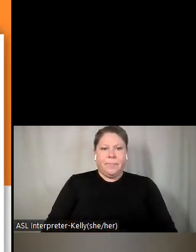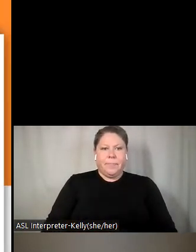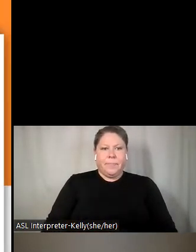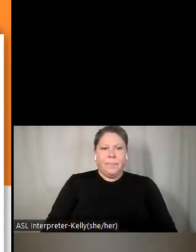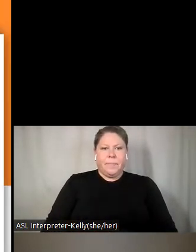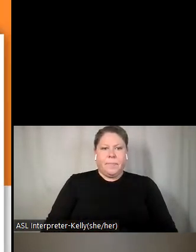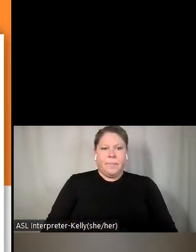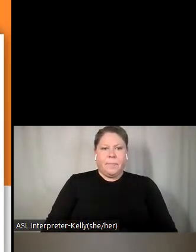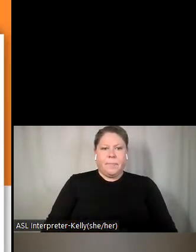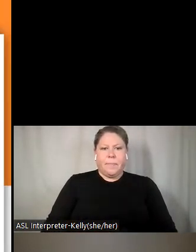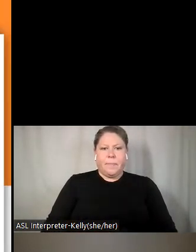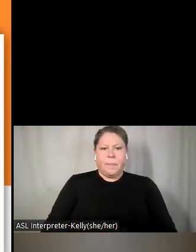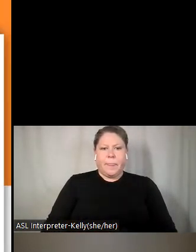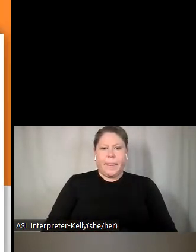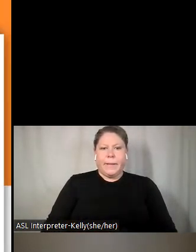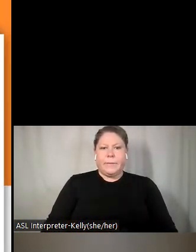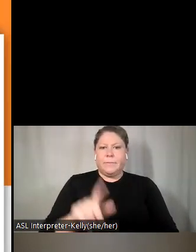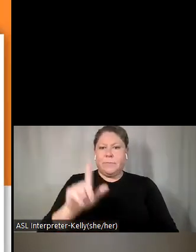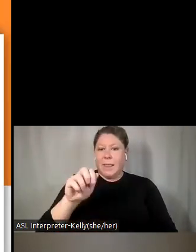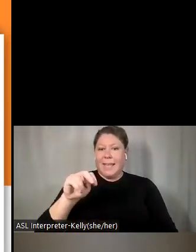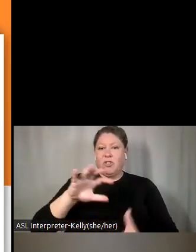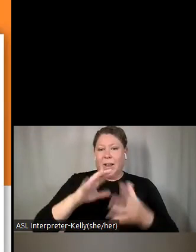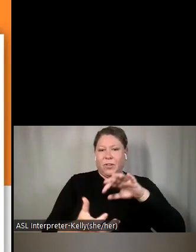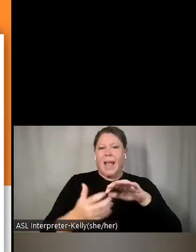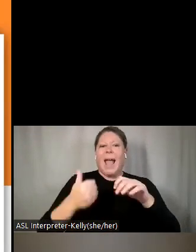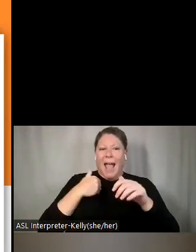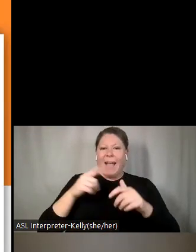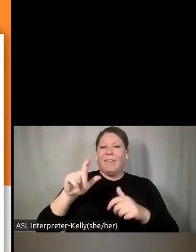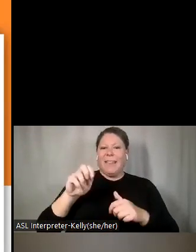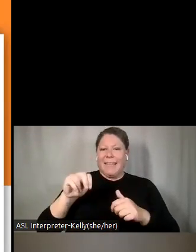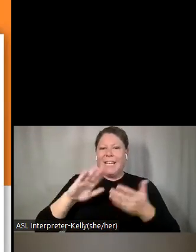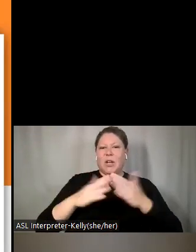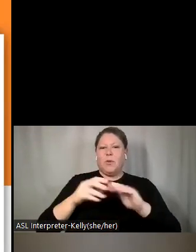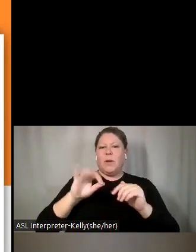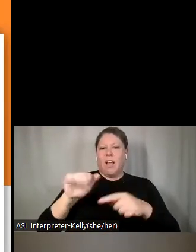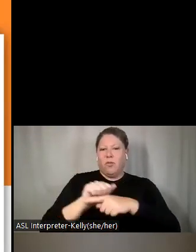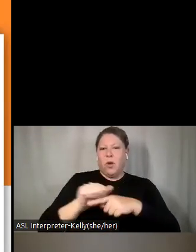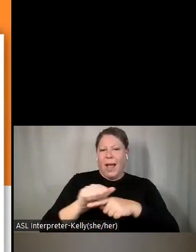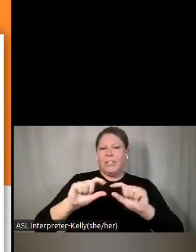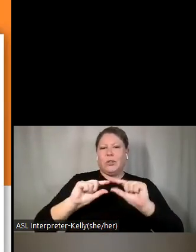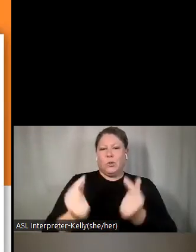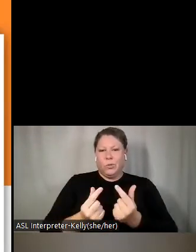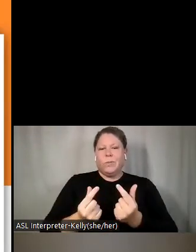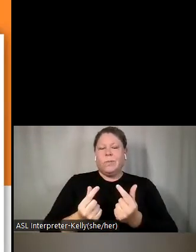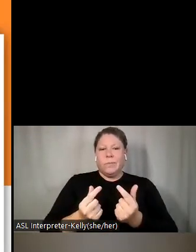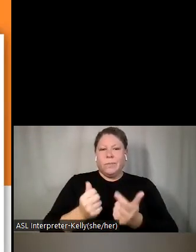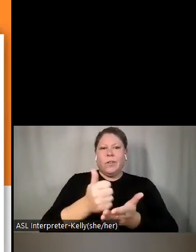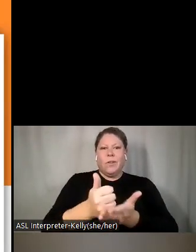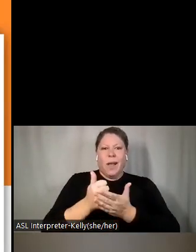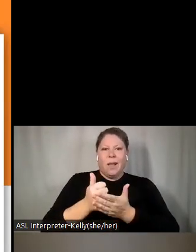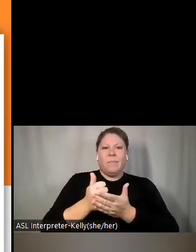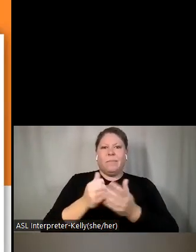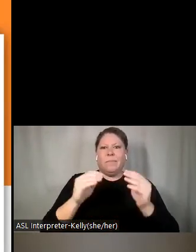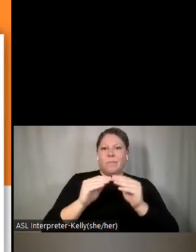Our lean transformation section has also started a lean community of practice to help broaden our reach across